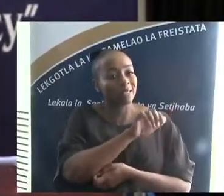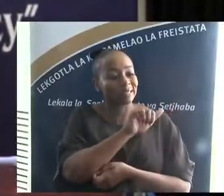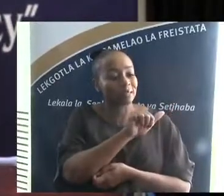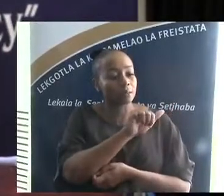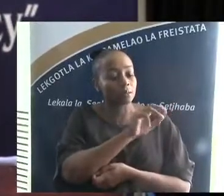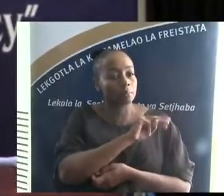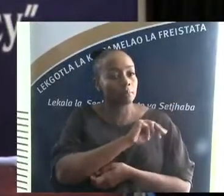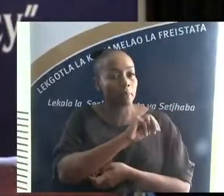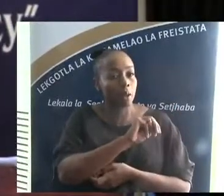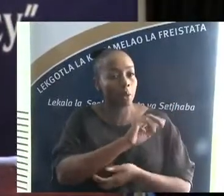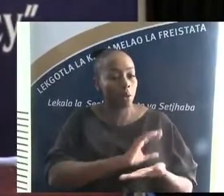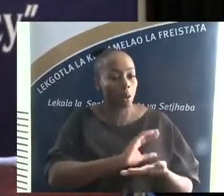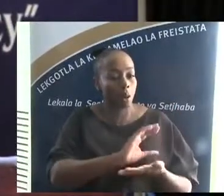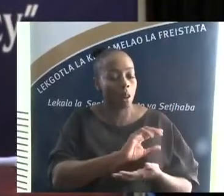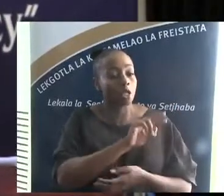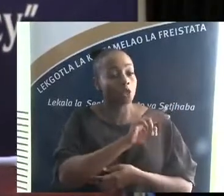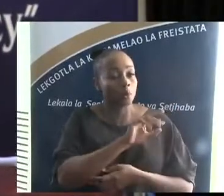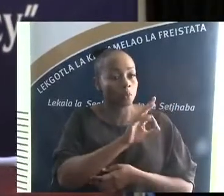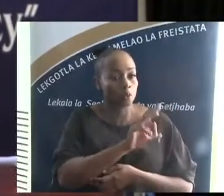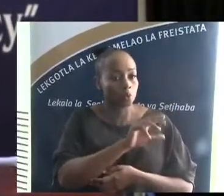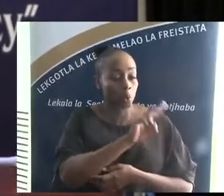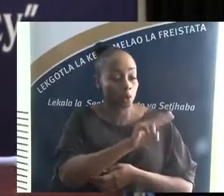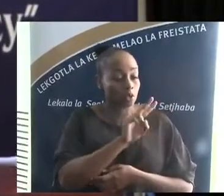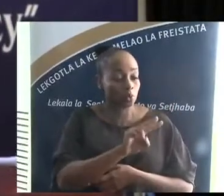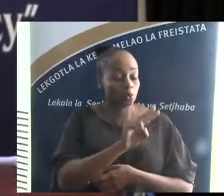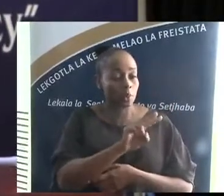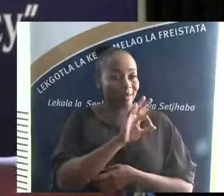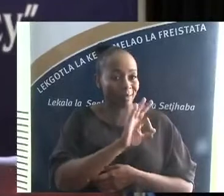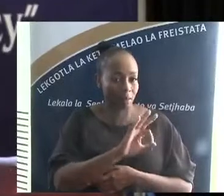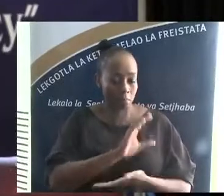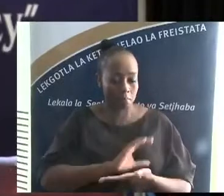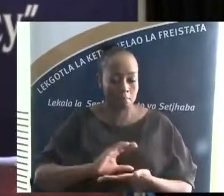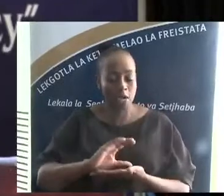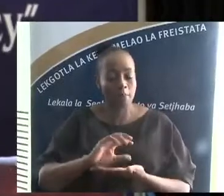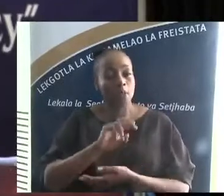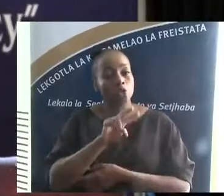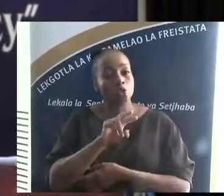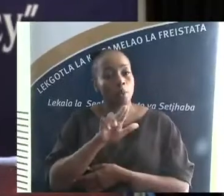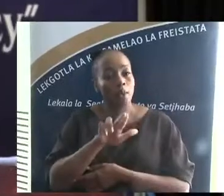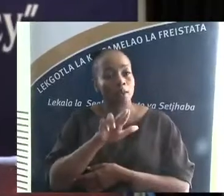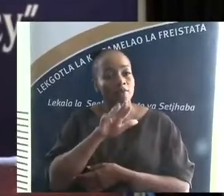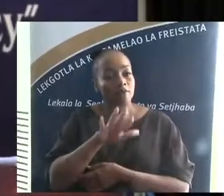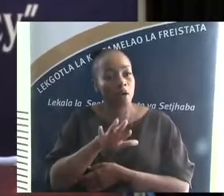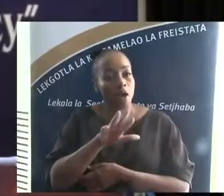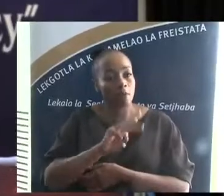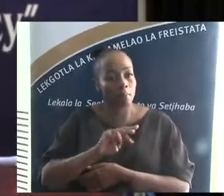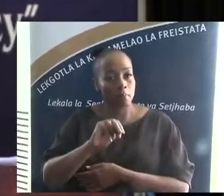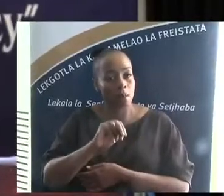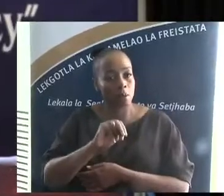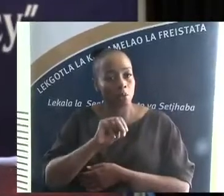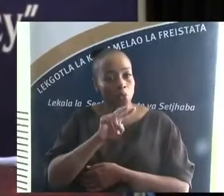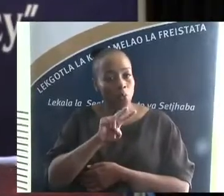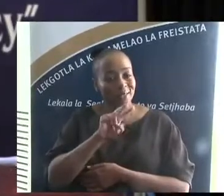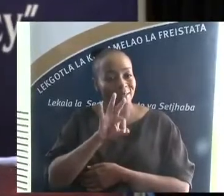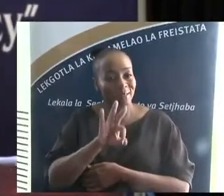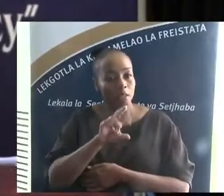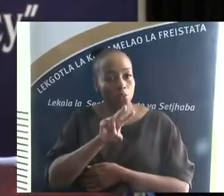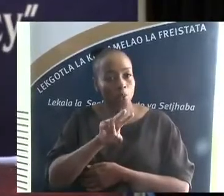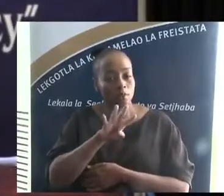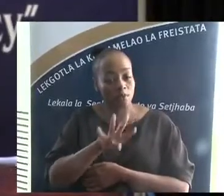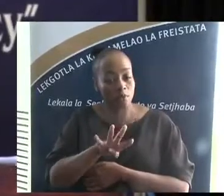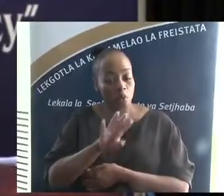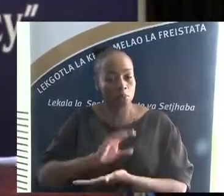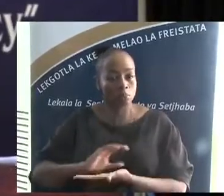in 22-23 financial year, 285.5 million in 23-24,